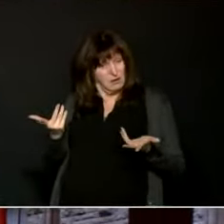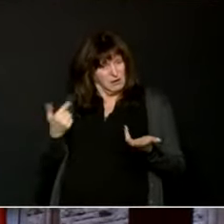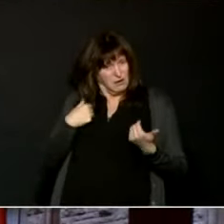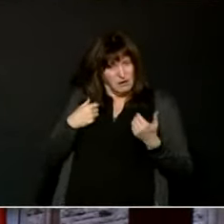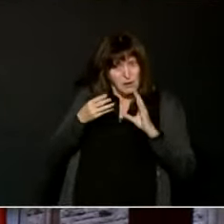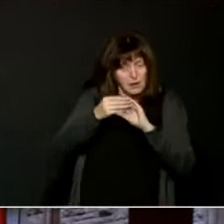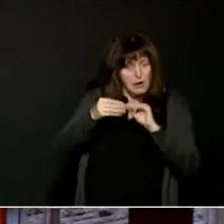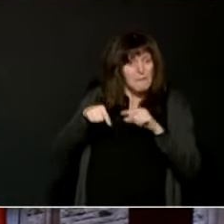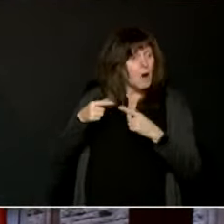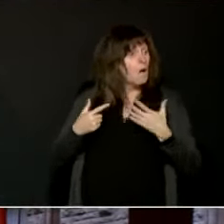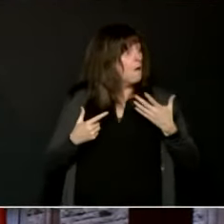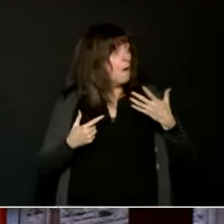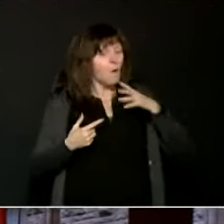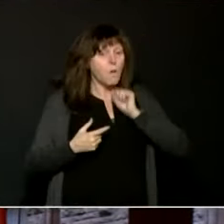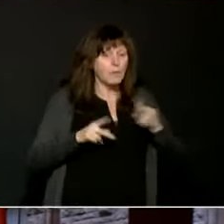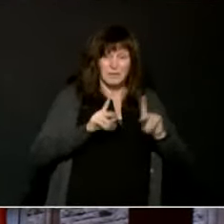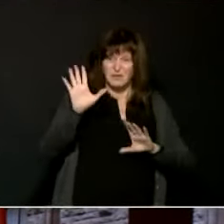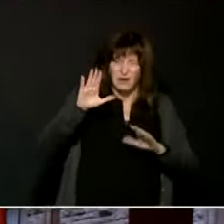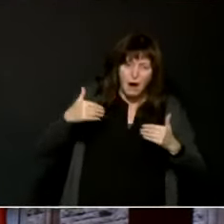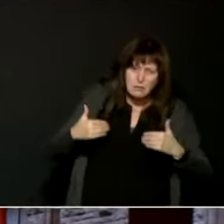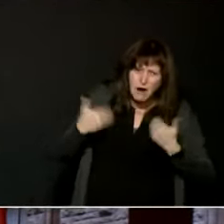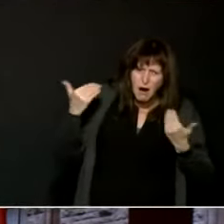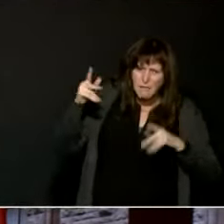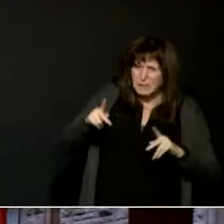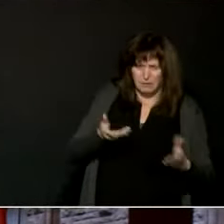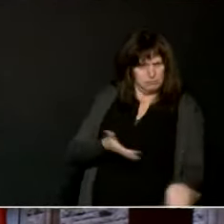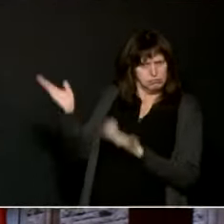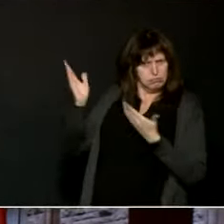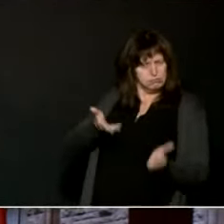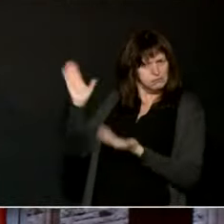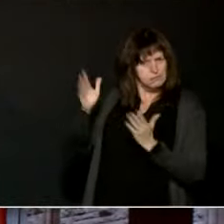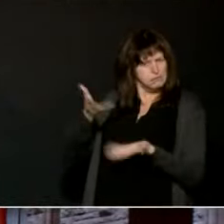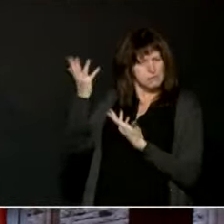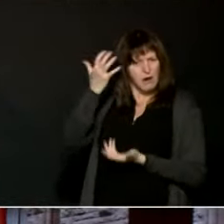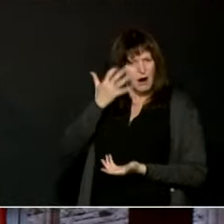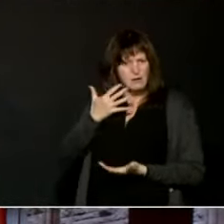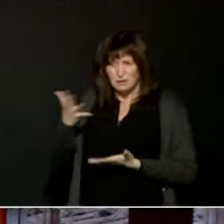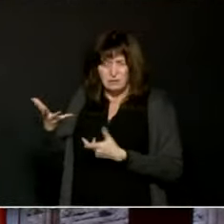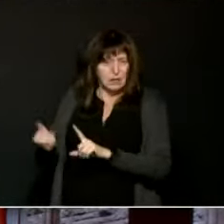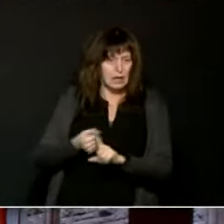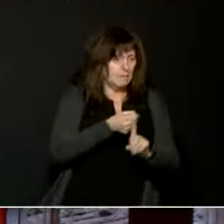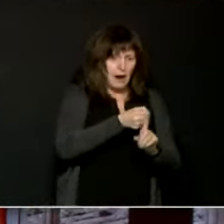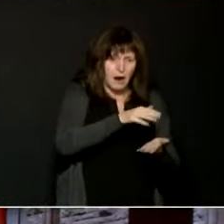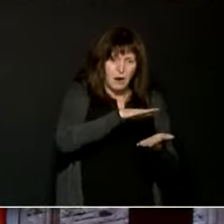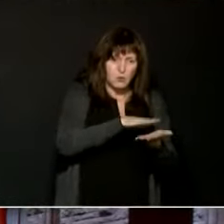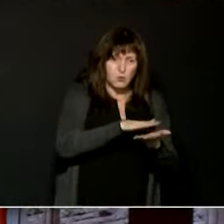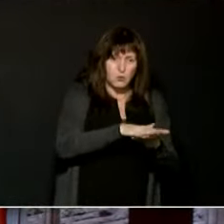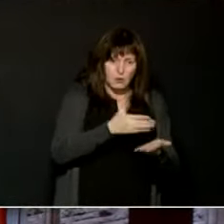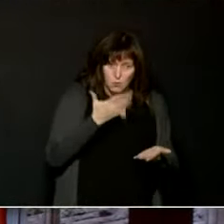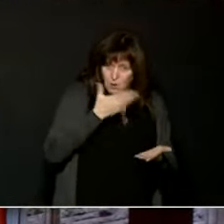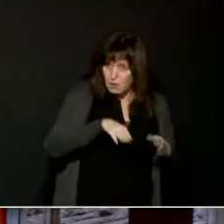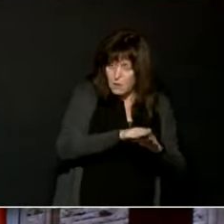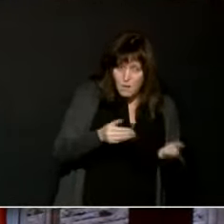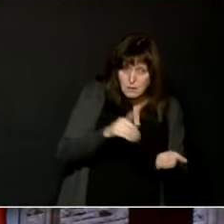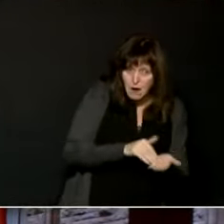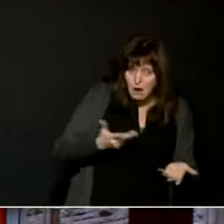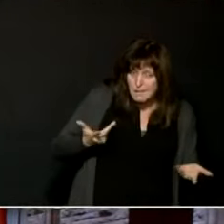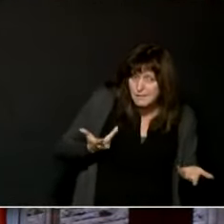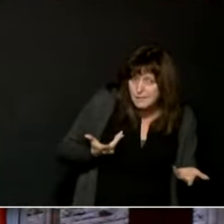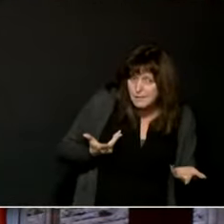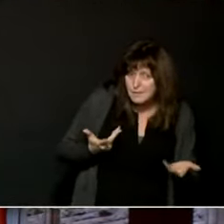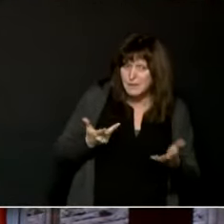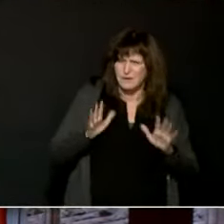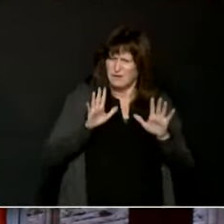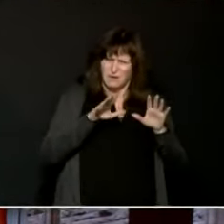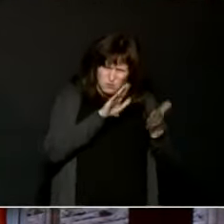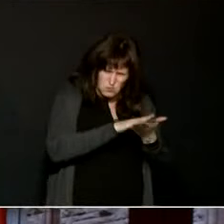about impacting our schools and having to close the schools. So these things that we said were so important to keep open, we would like you to really